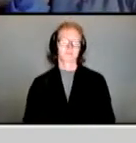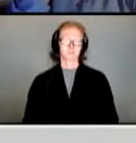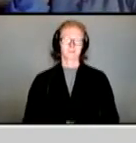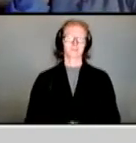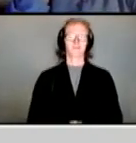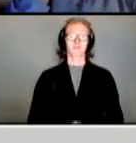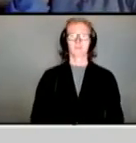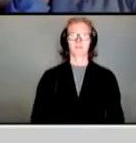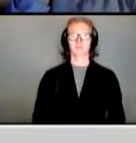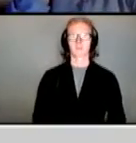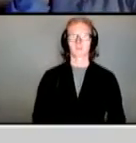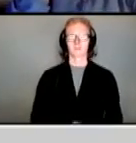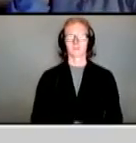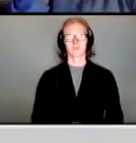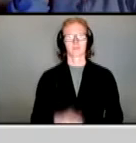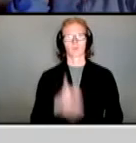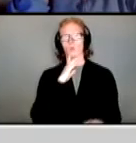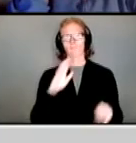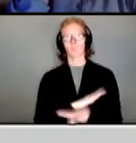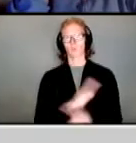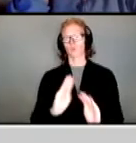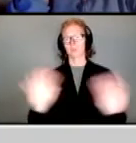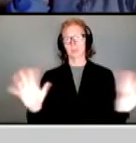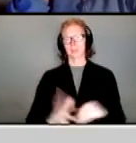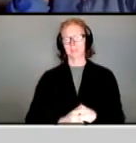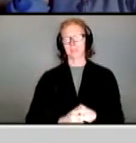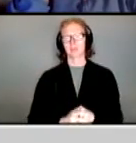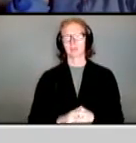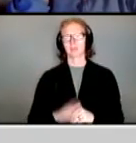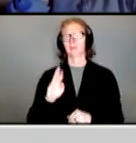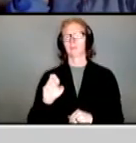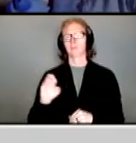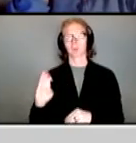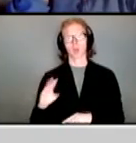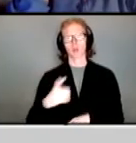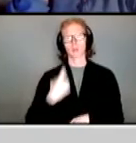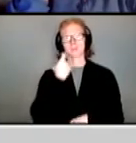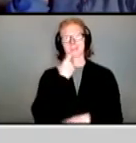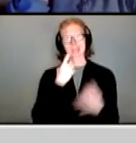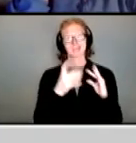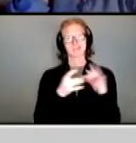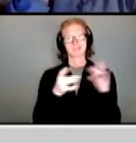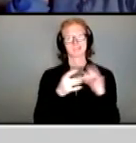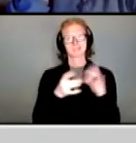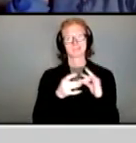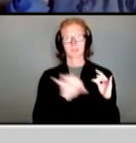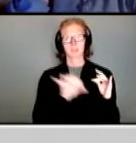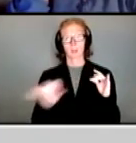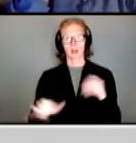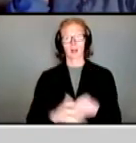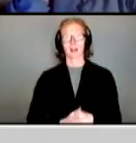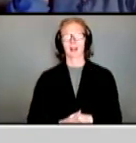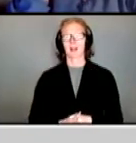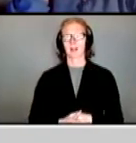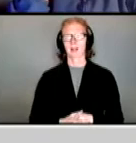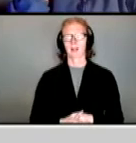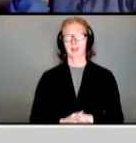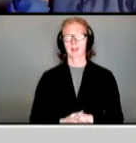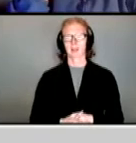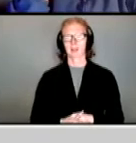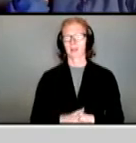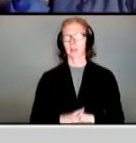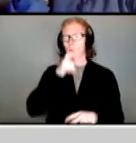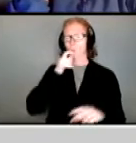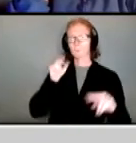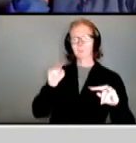in terms of full transparency, because Barb alluded to the question a little bit before, who monitors